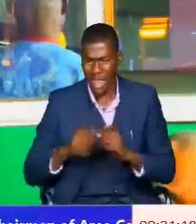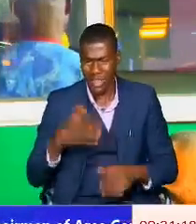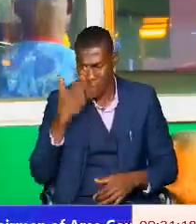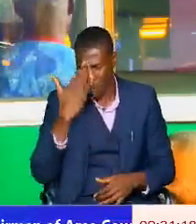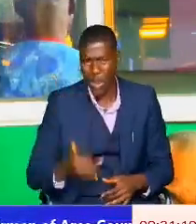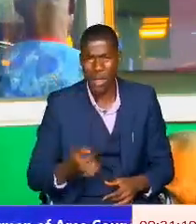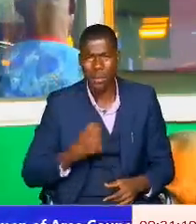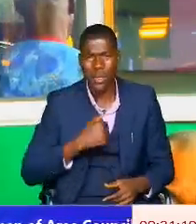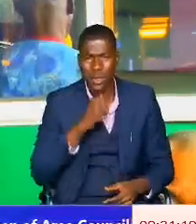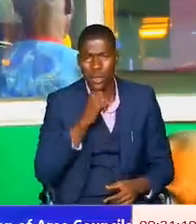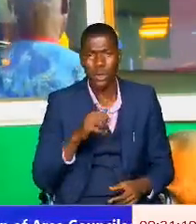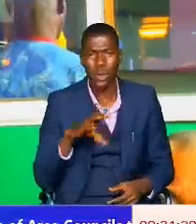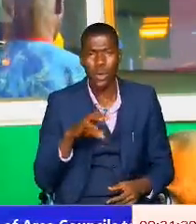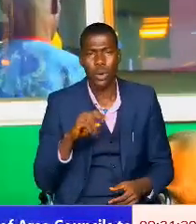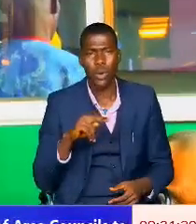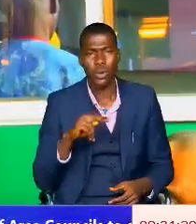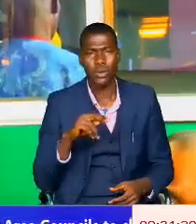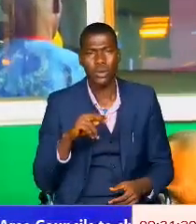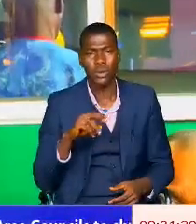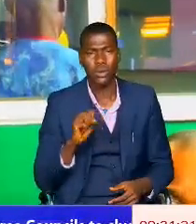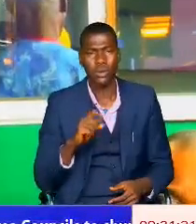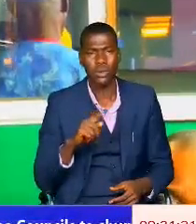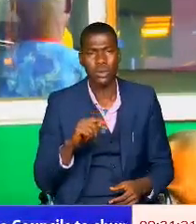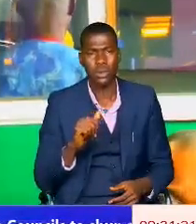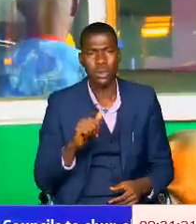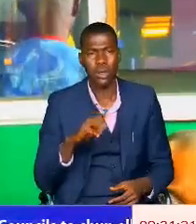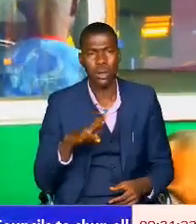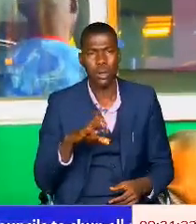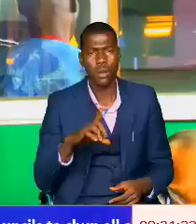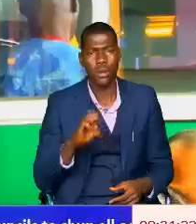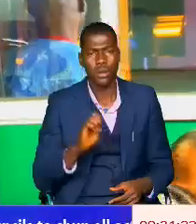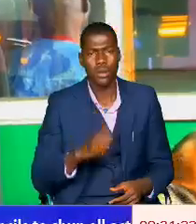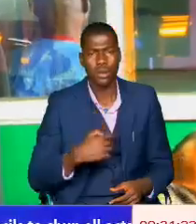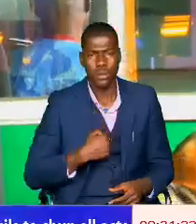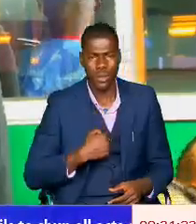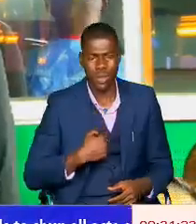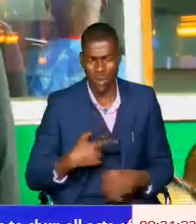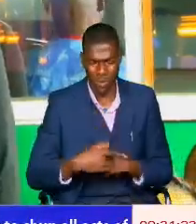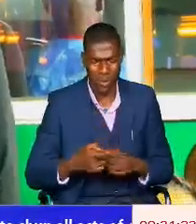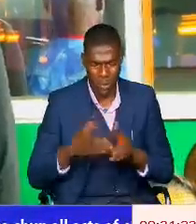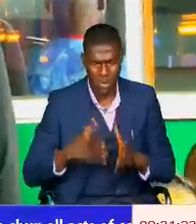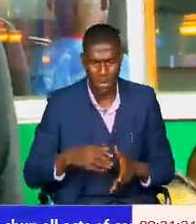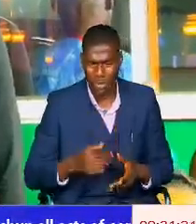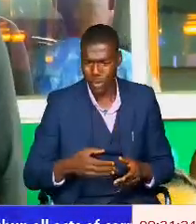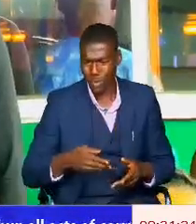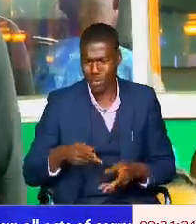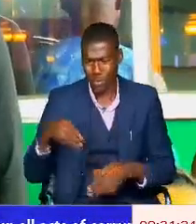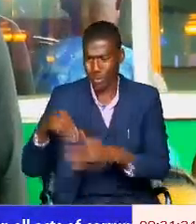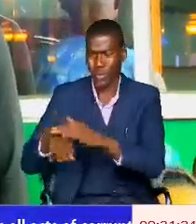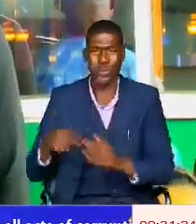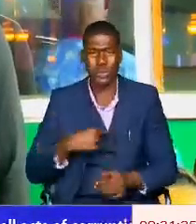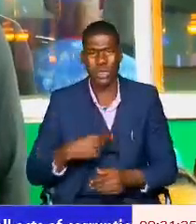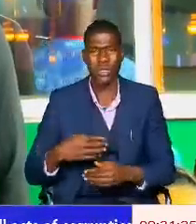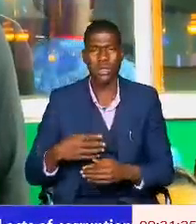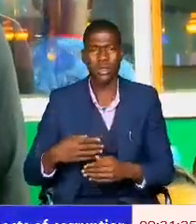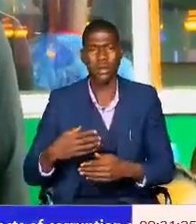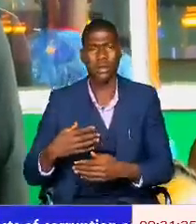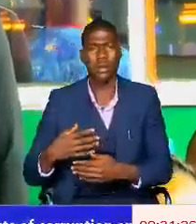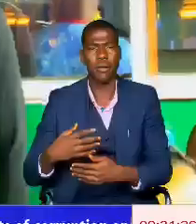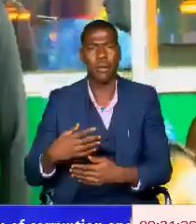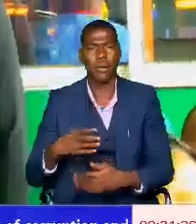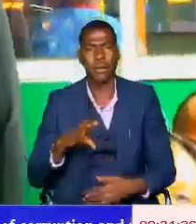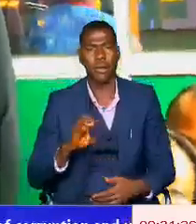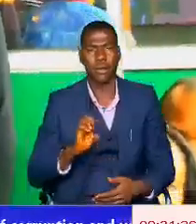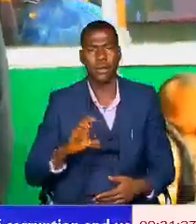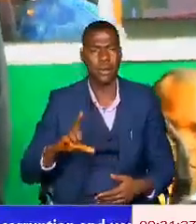a constable. I'm an officer. And I'm a confirmed officer. Why should I be put in the cell? Then he said we should come and